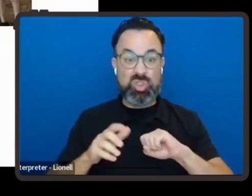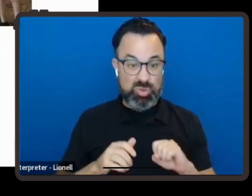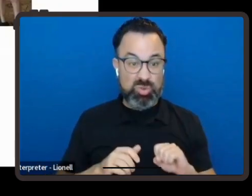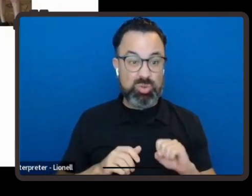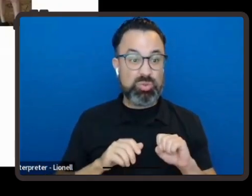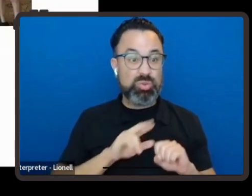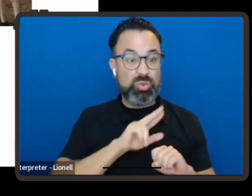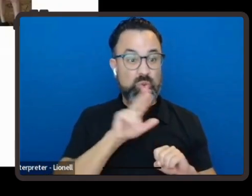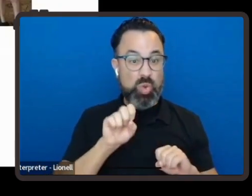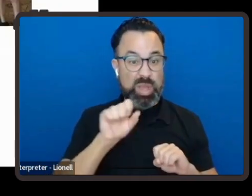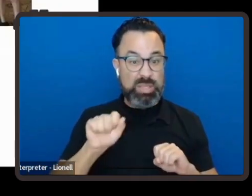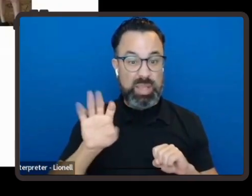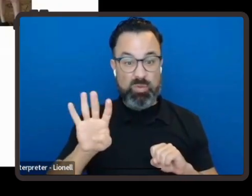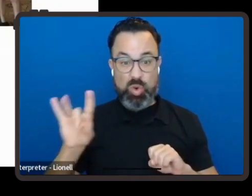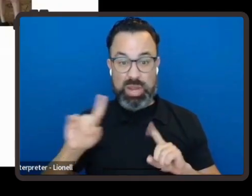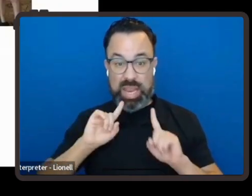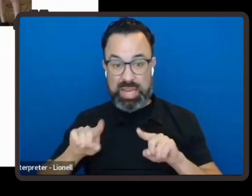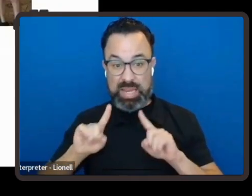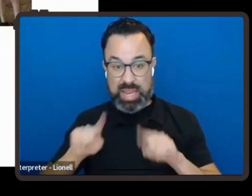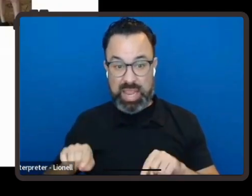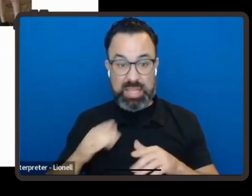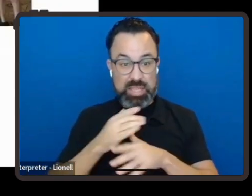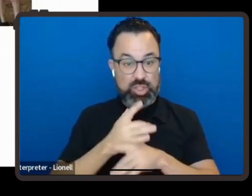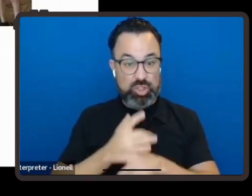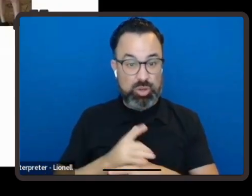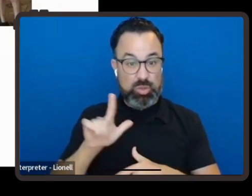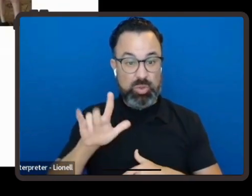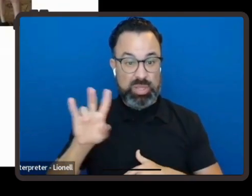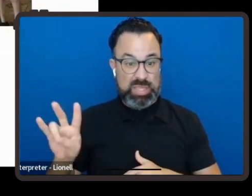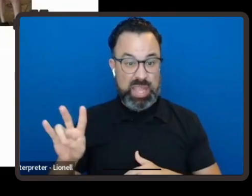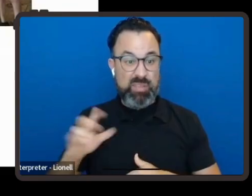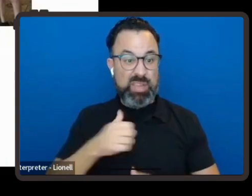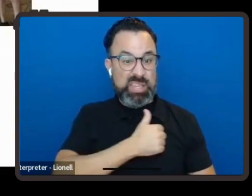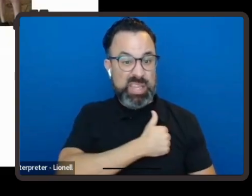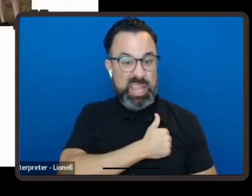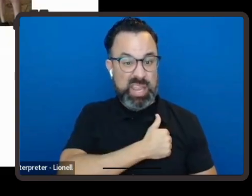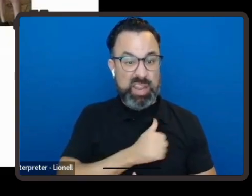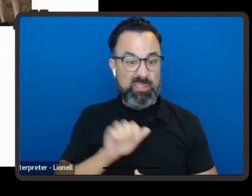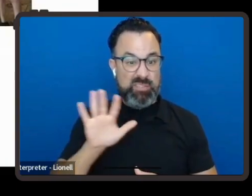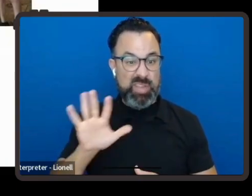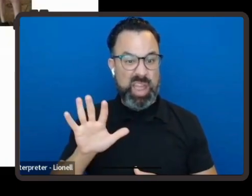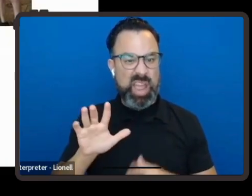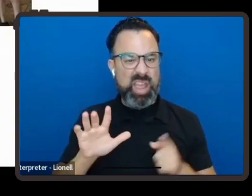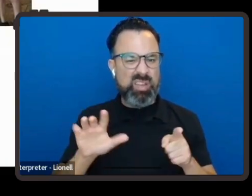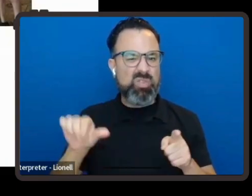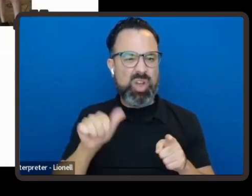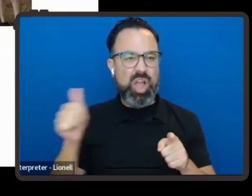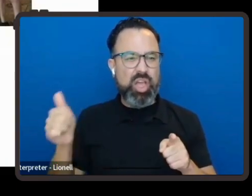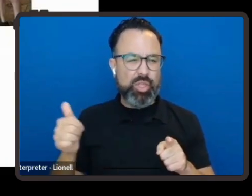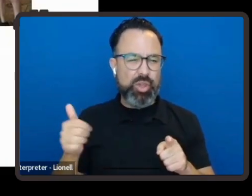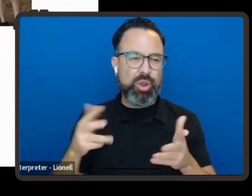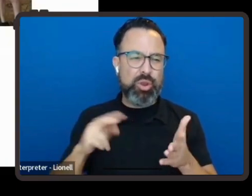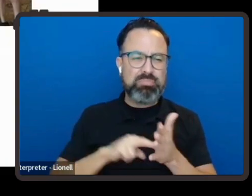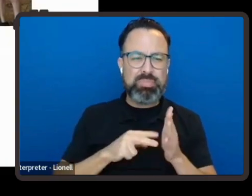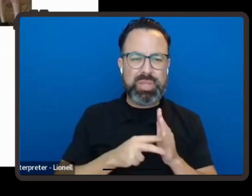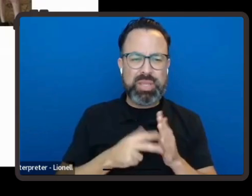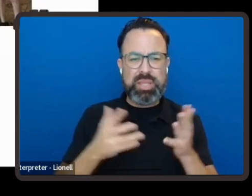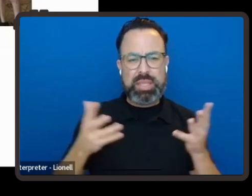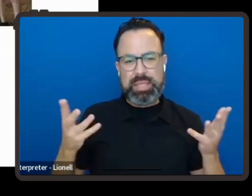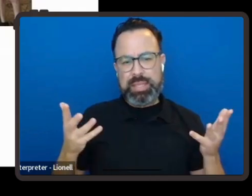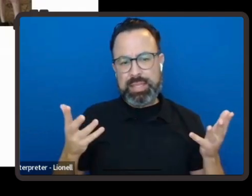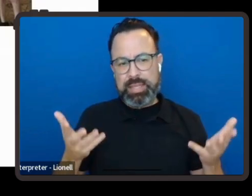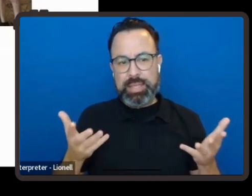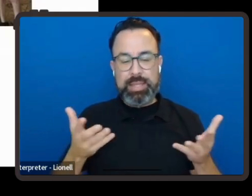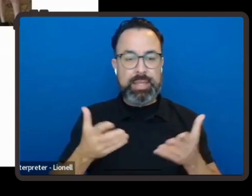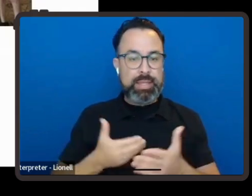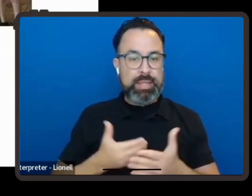from Germany, 5 from Canada, and then we listed here others. That means we got